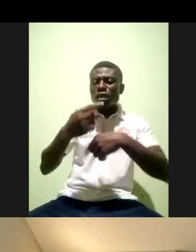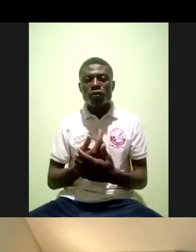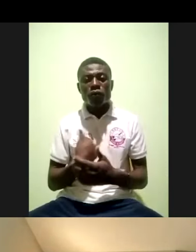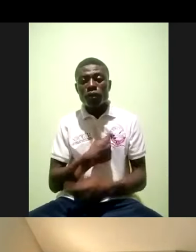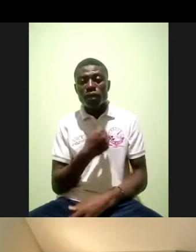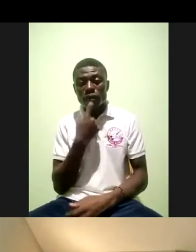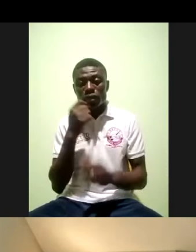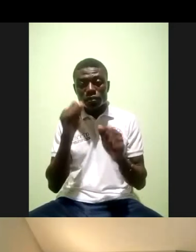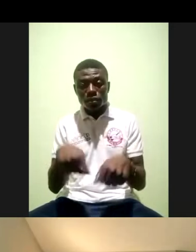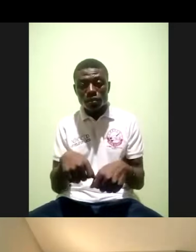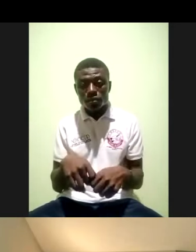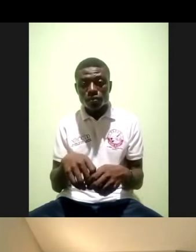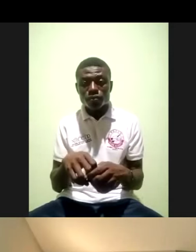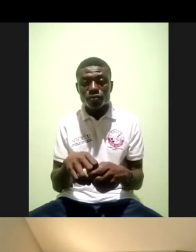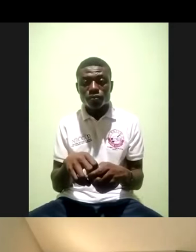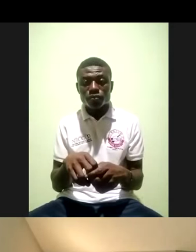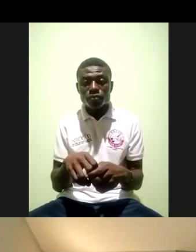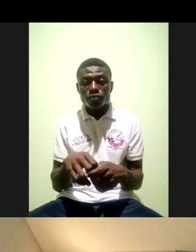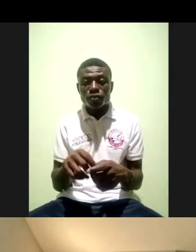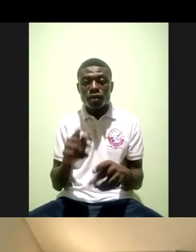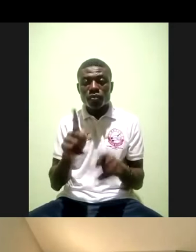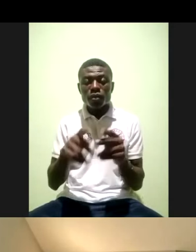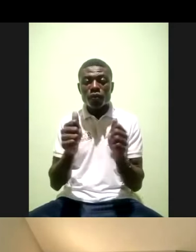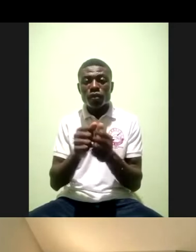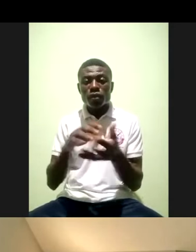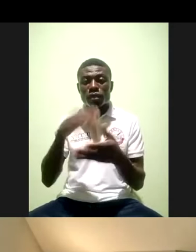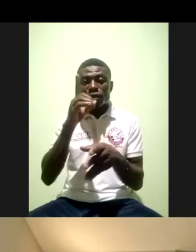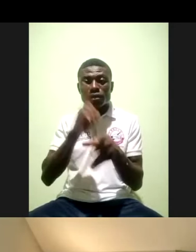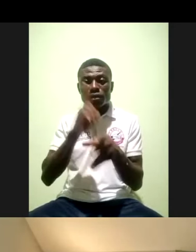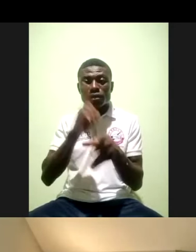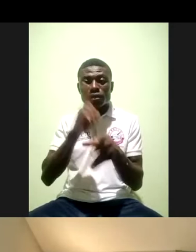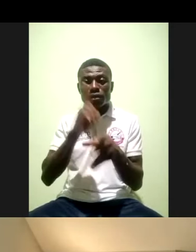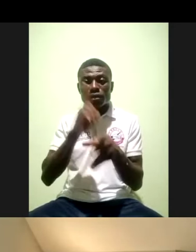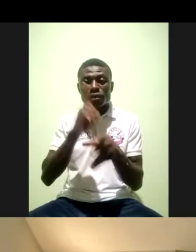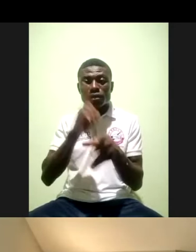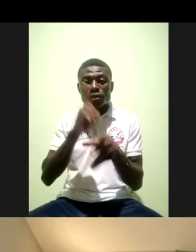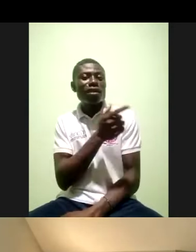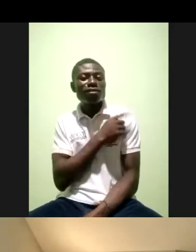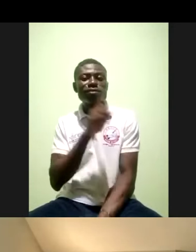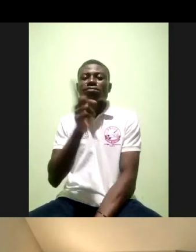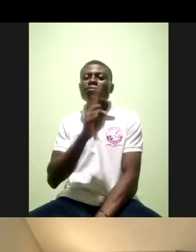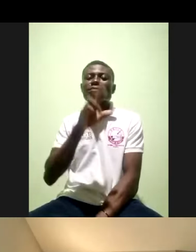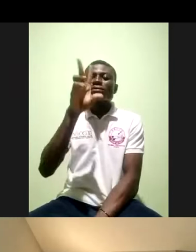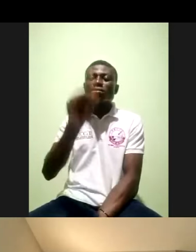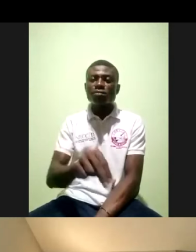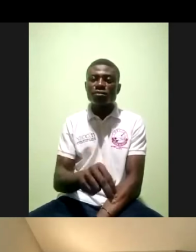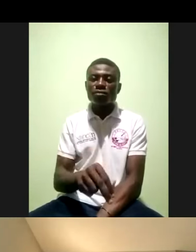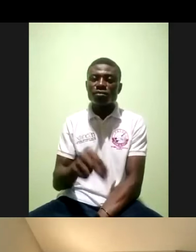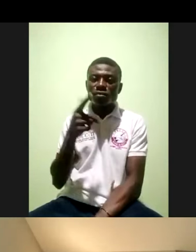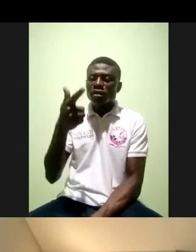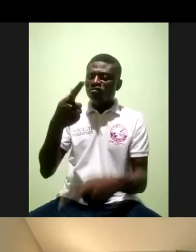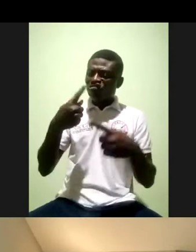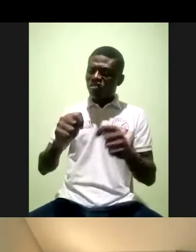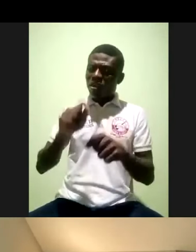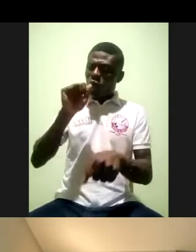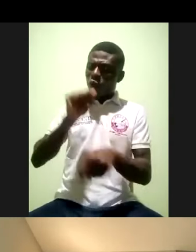these people with learning disabilities are lazy? No, they they work really, really